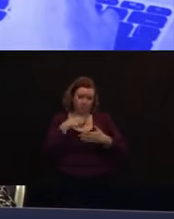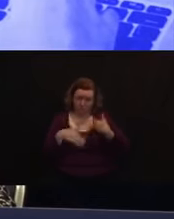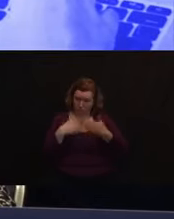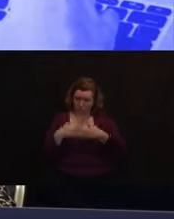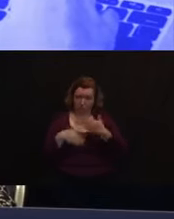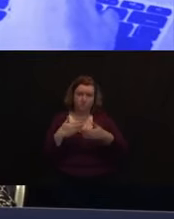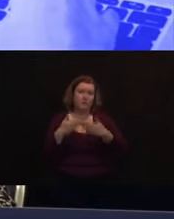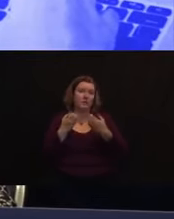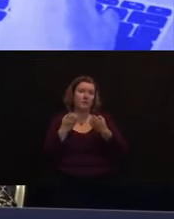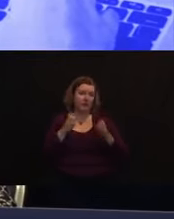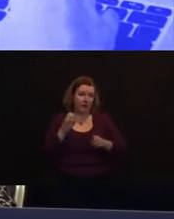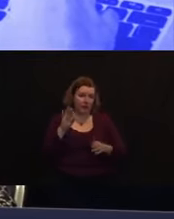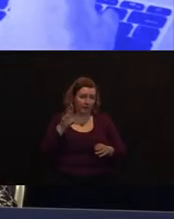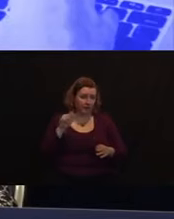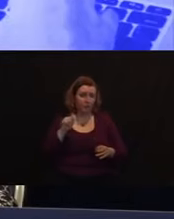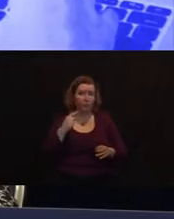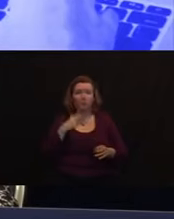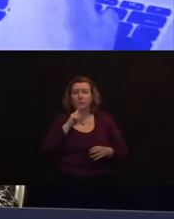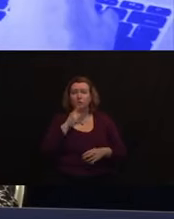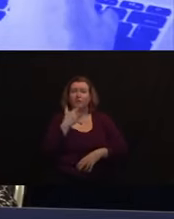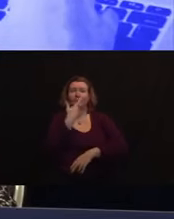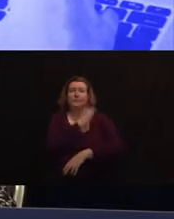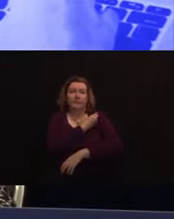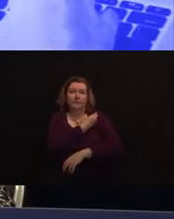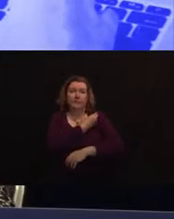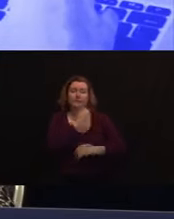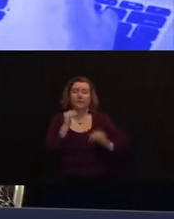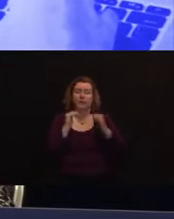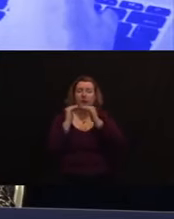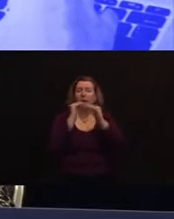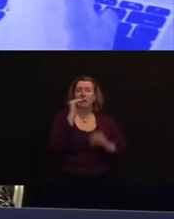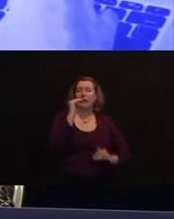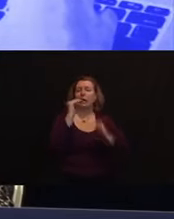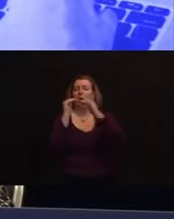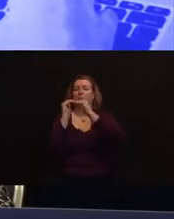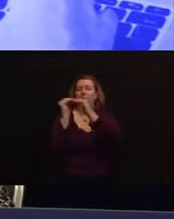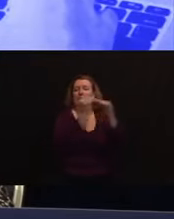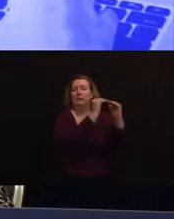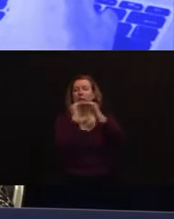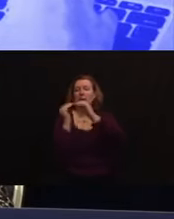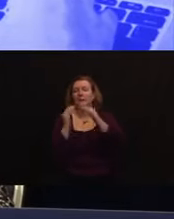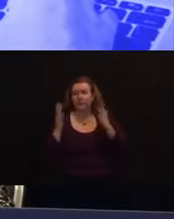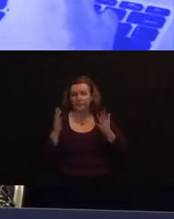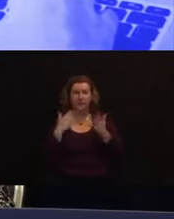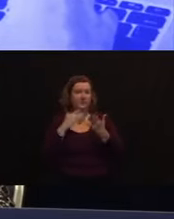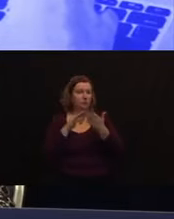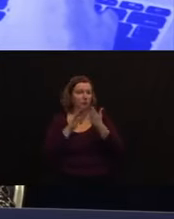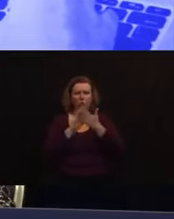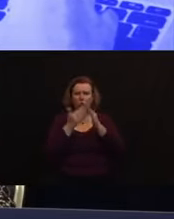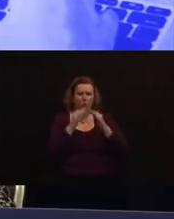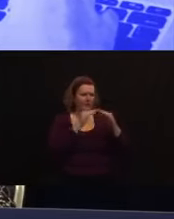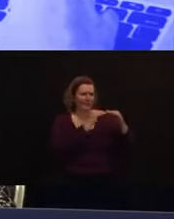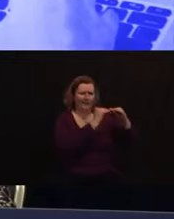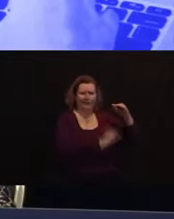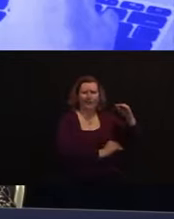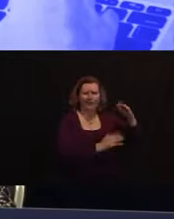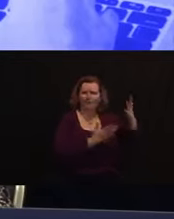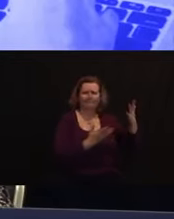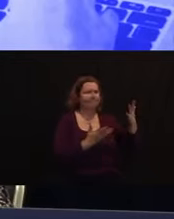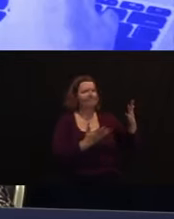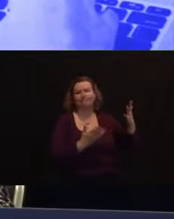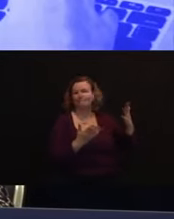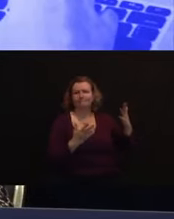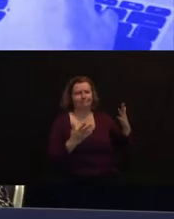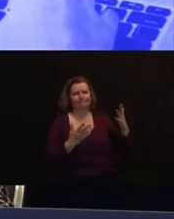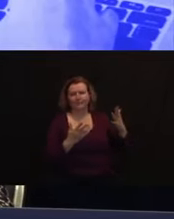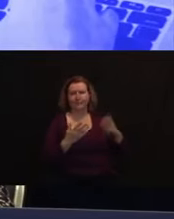vaccine equity by reaching communities who have been disproportionately impacted by COVID-19. The center